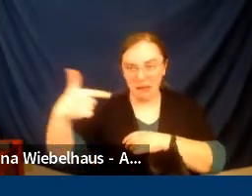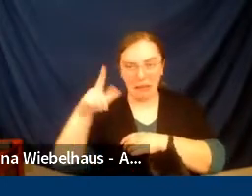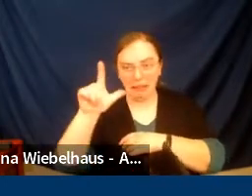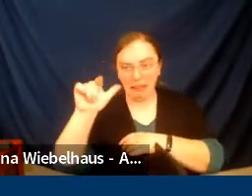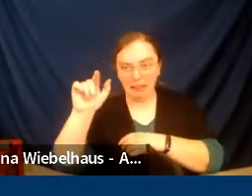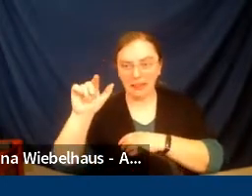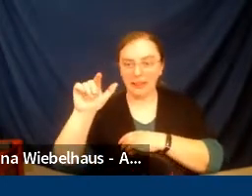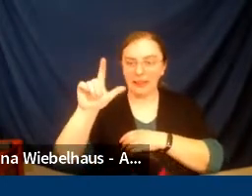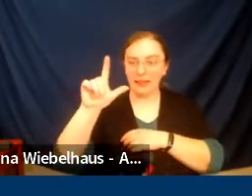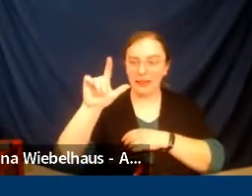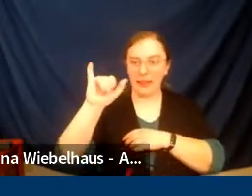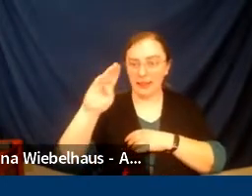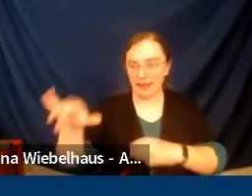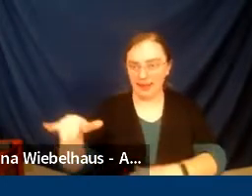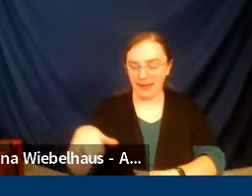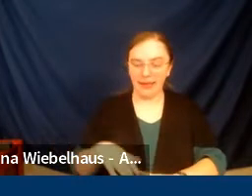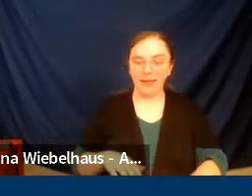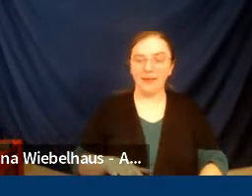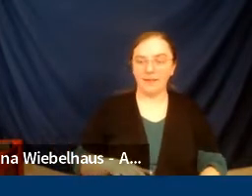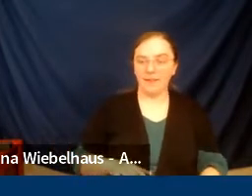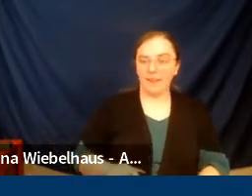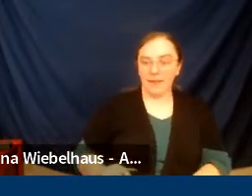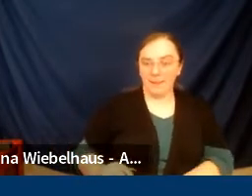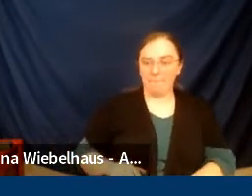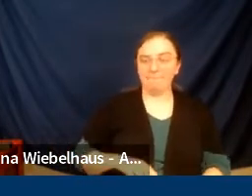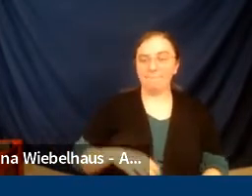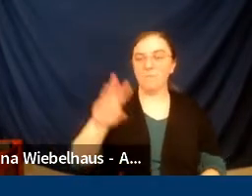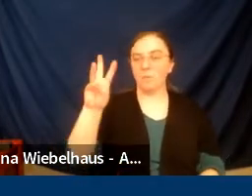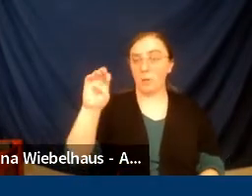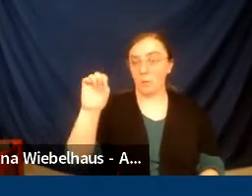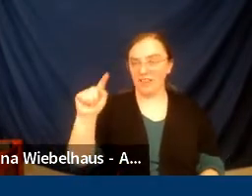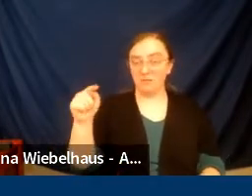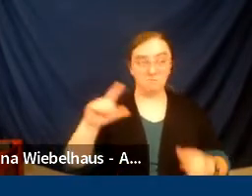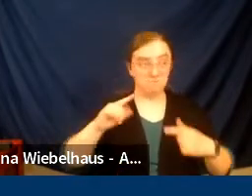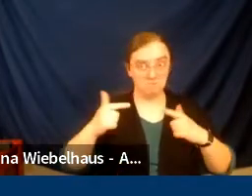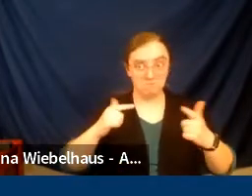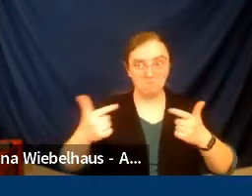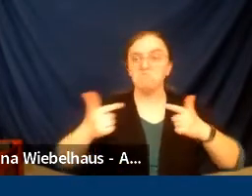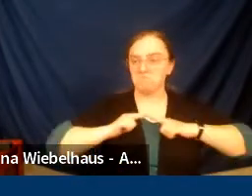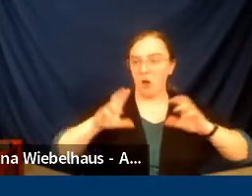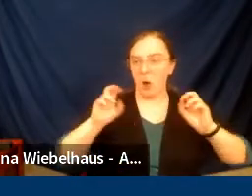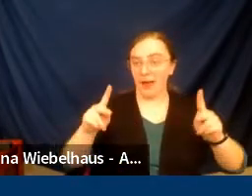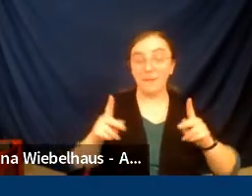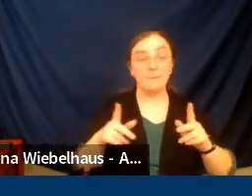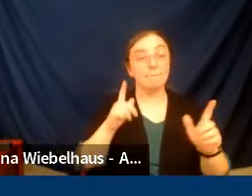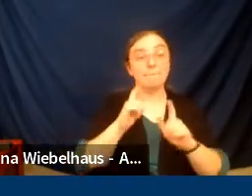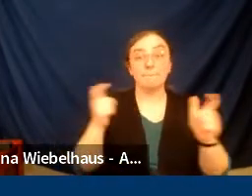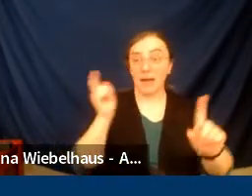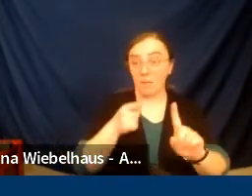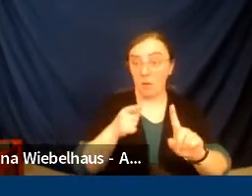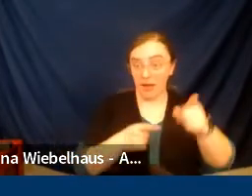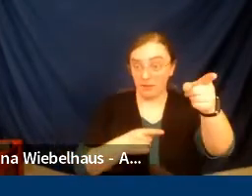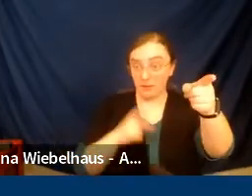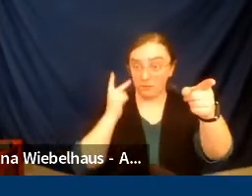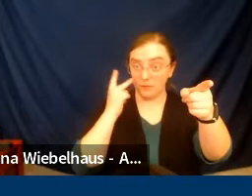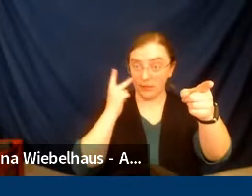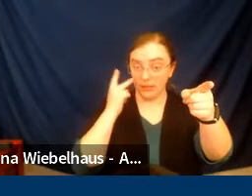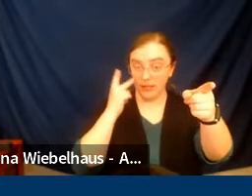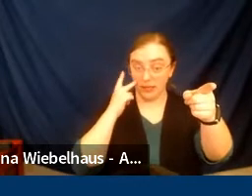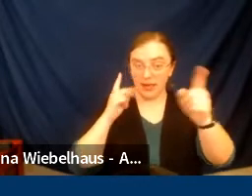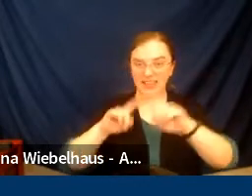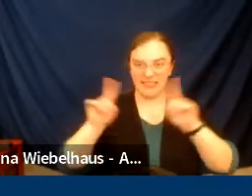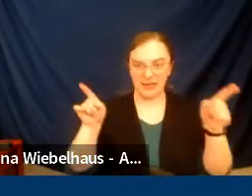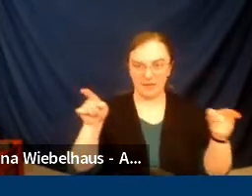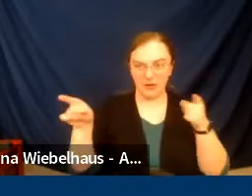If you want to talk to it, go for it. Well, I think the big thing in looking at this is you'll notice that this is